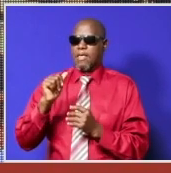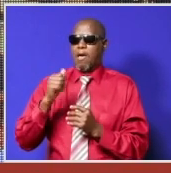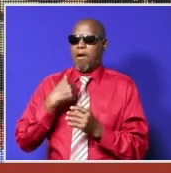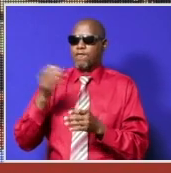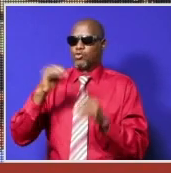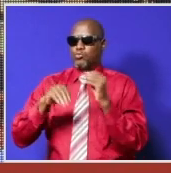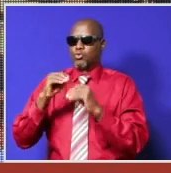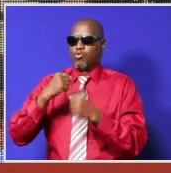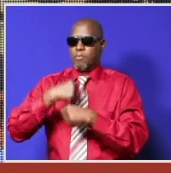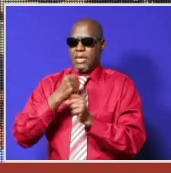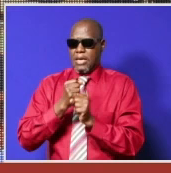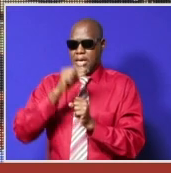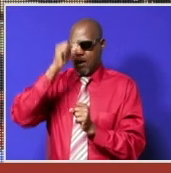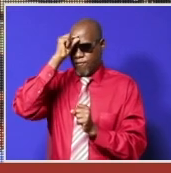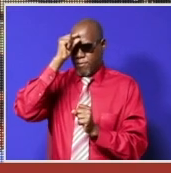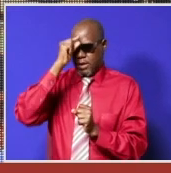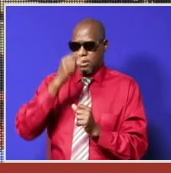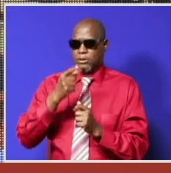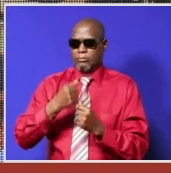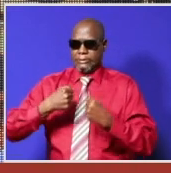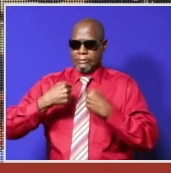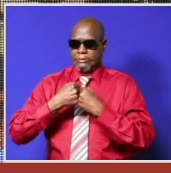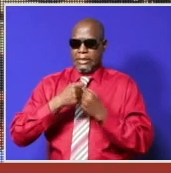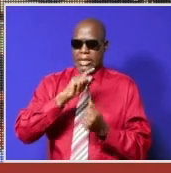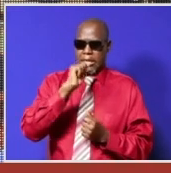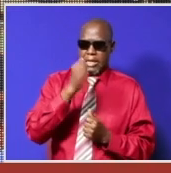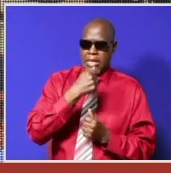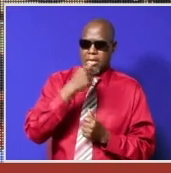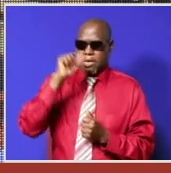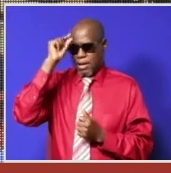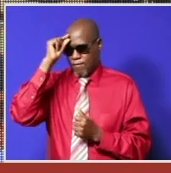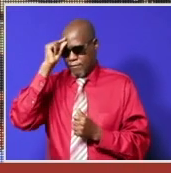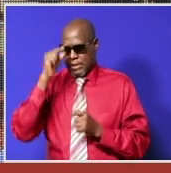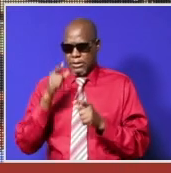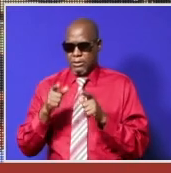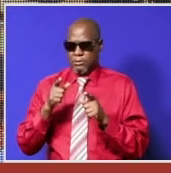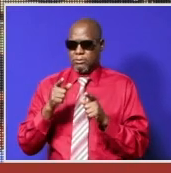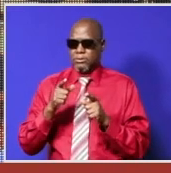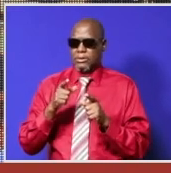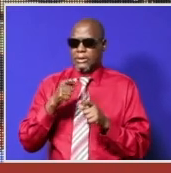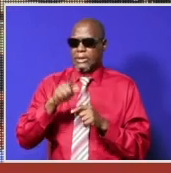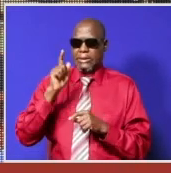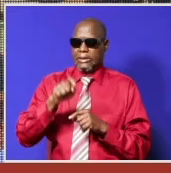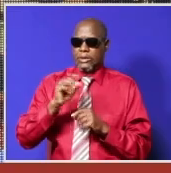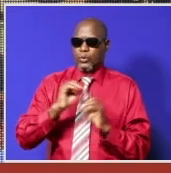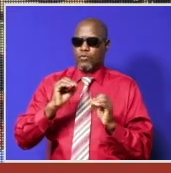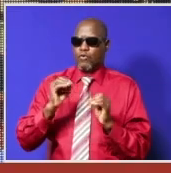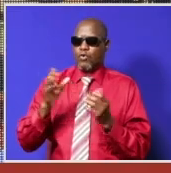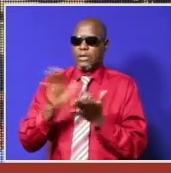She added that the contention between the church property and the Kenya Railways was already in court, hence there was no need for the